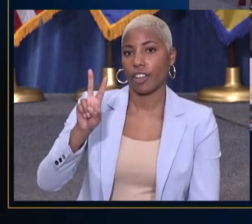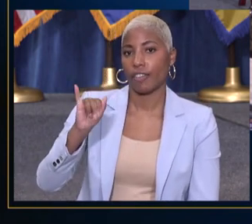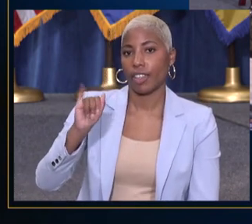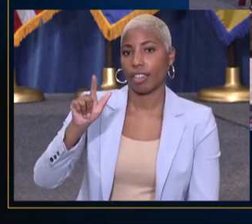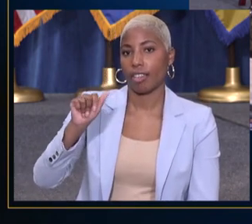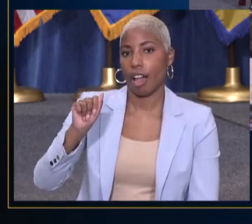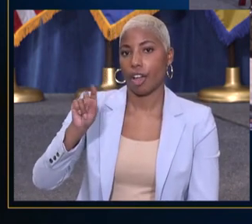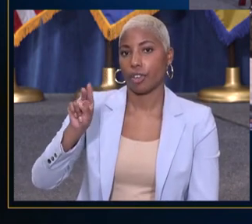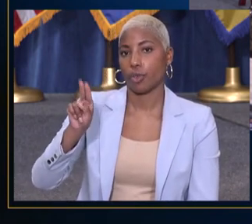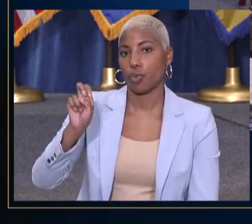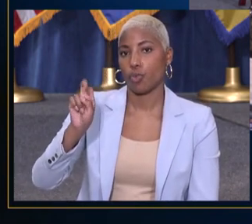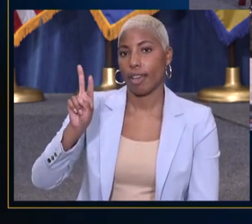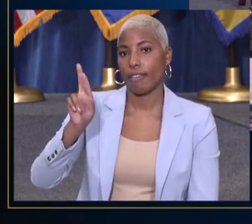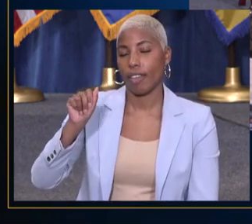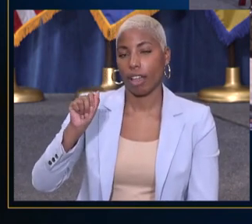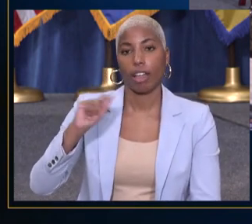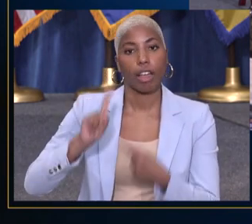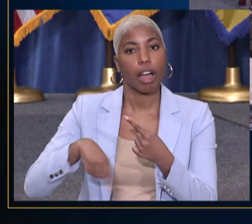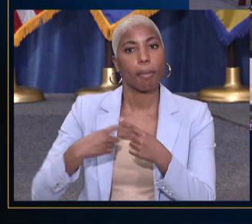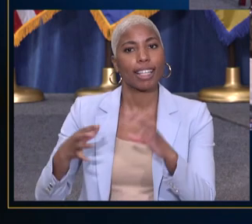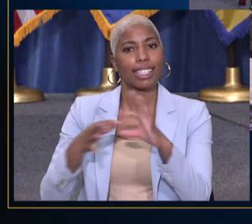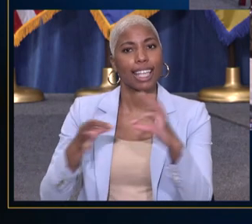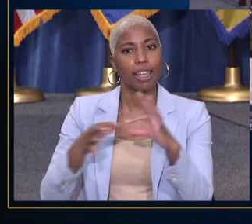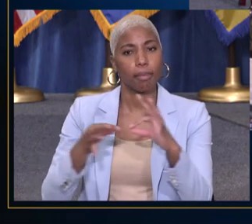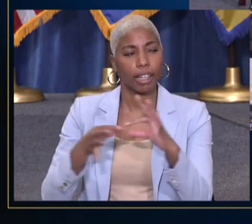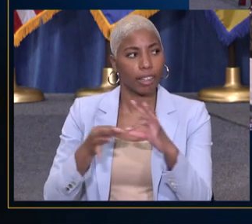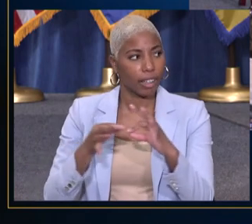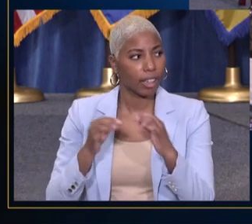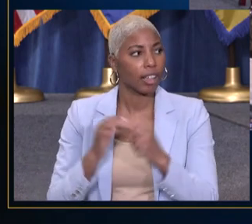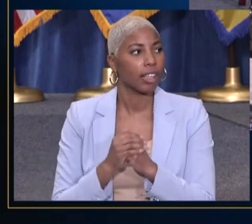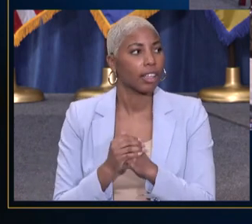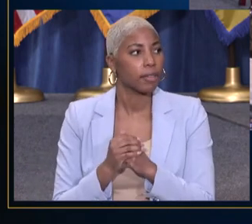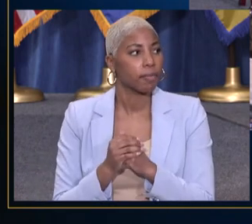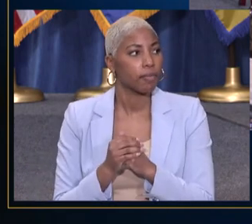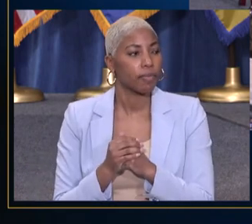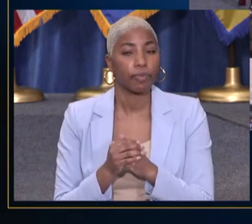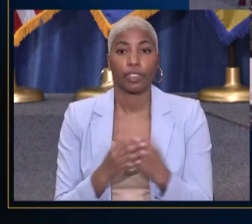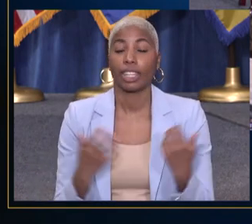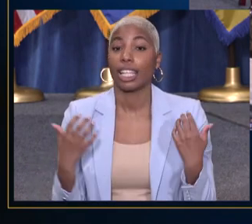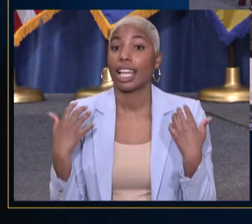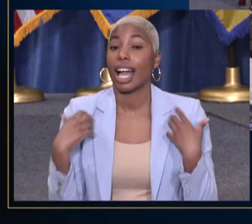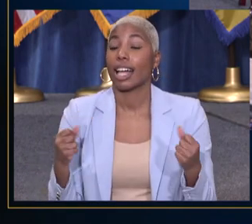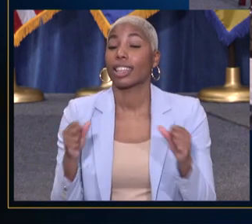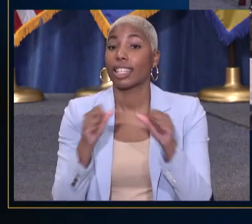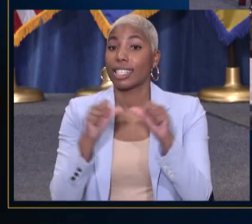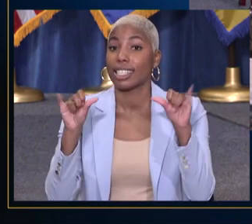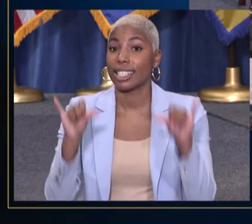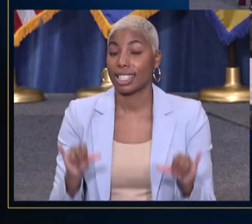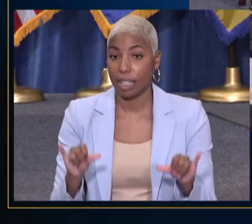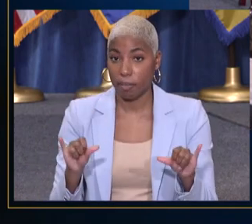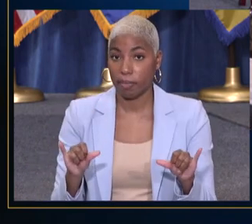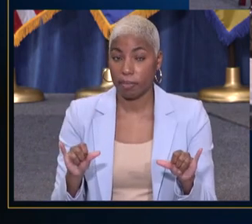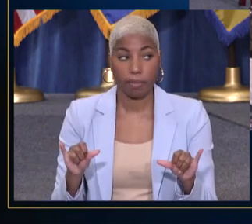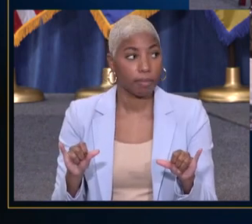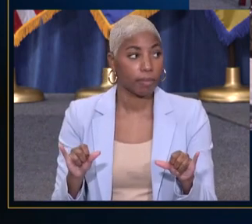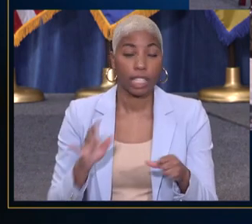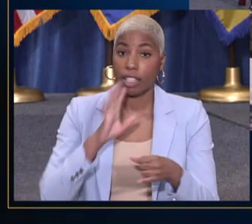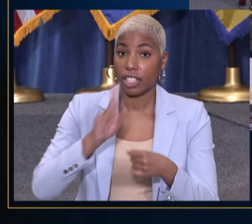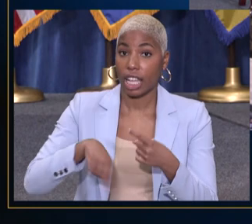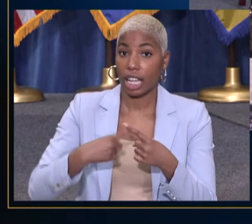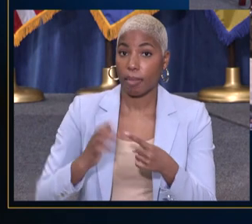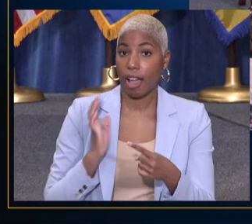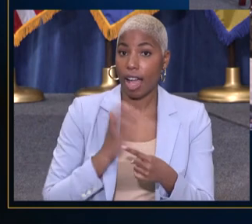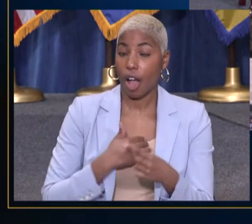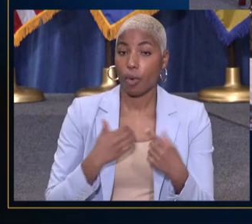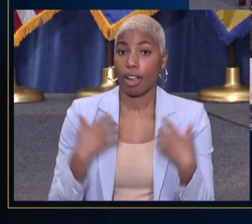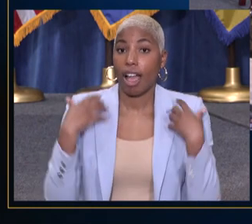something about a statement that you said. You said it is a health system, speaking about our health